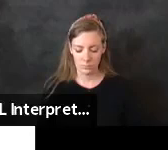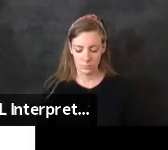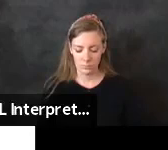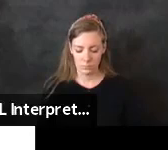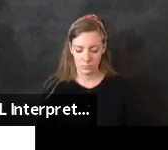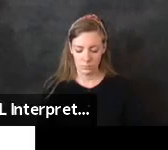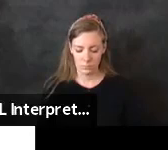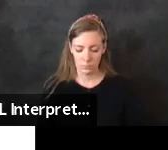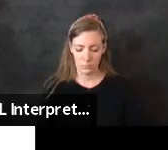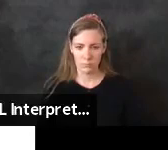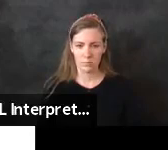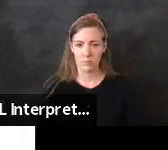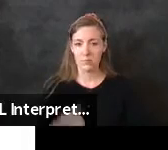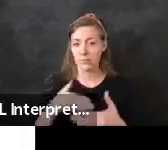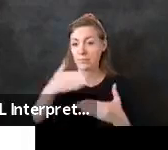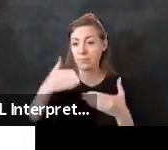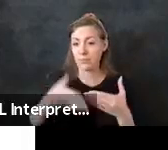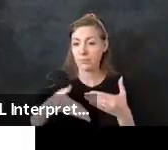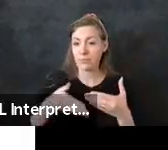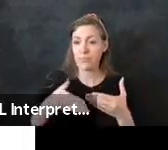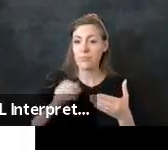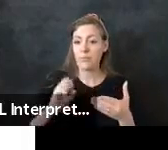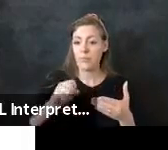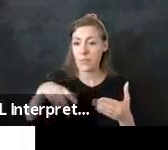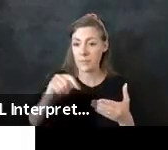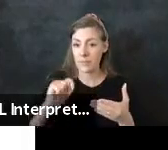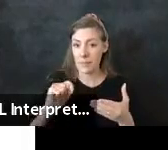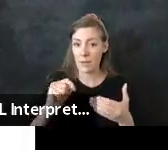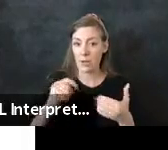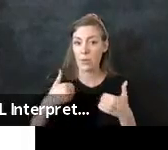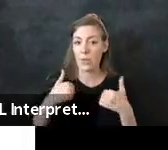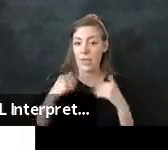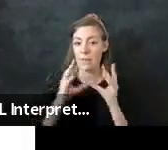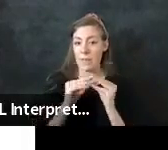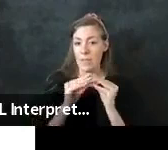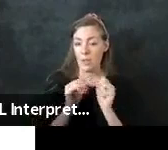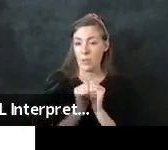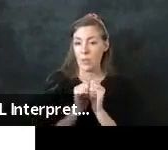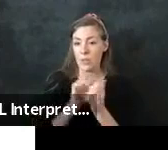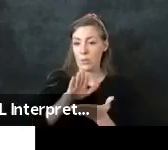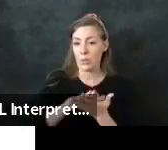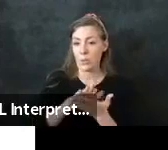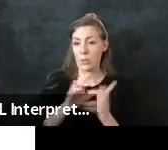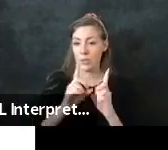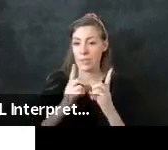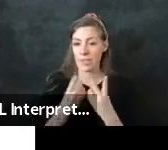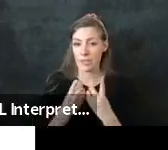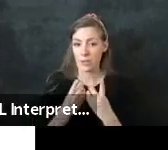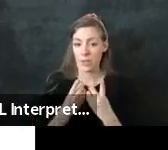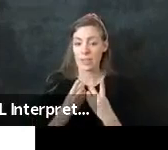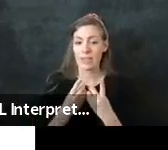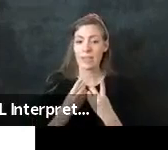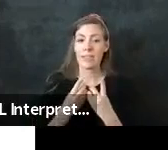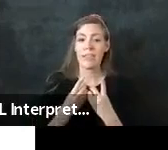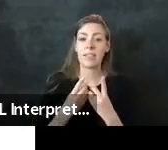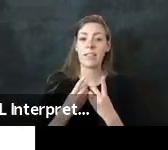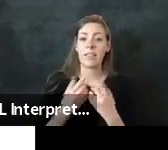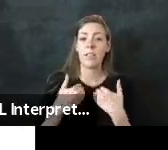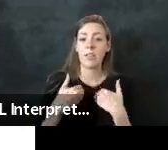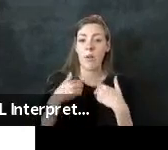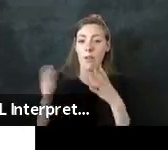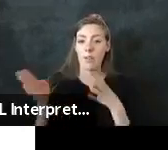So in late September, we had a kickoff meeting with all school districts. In early mid-October, we're holding planning meetings with County